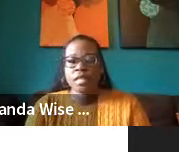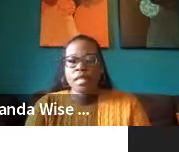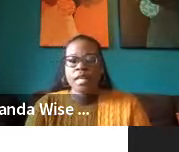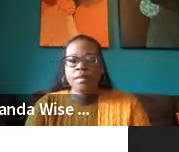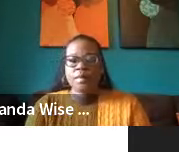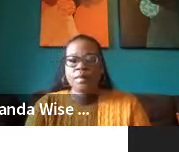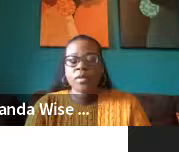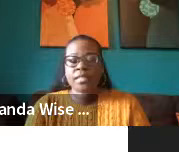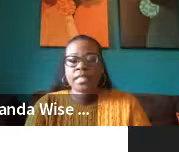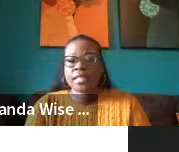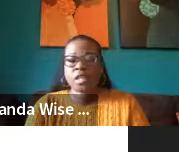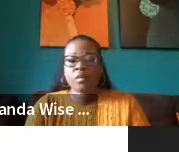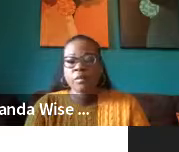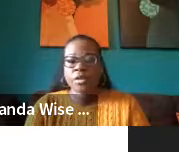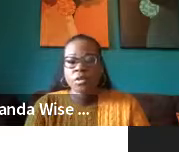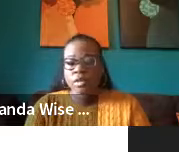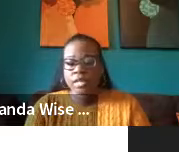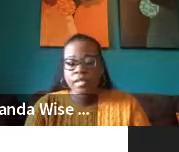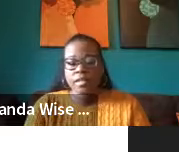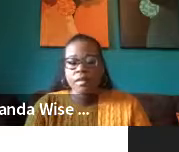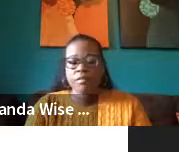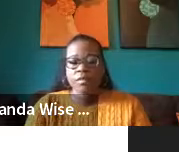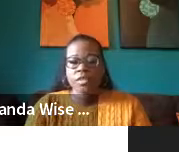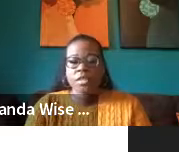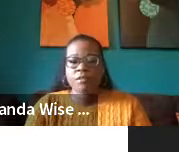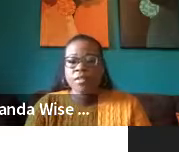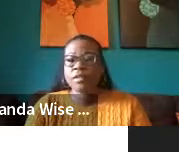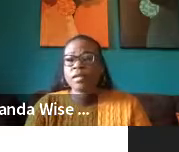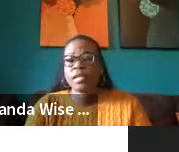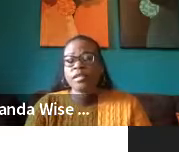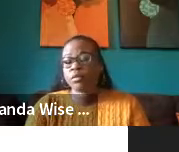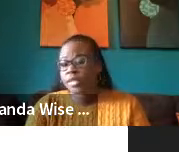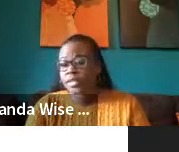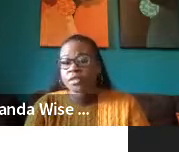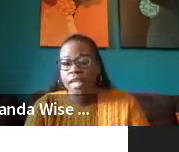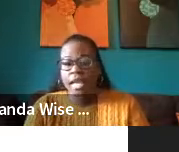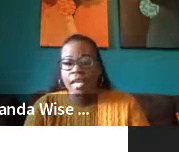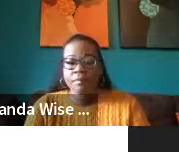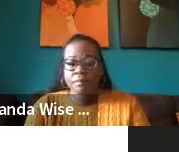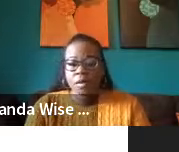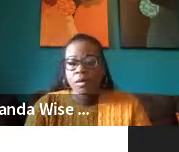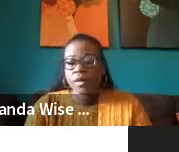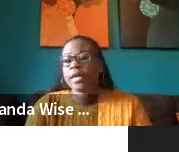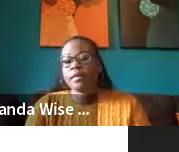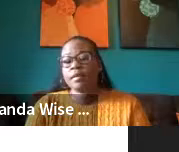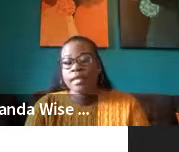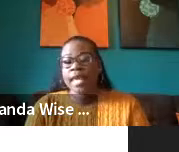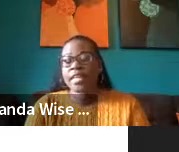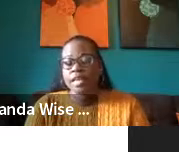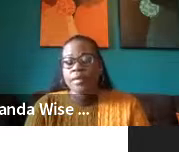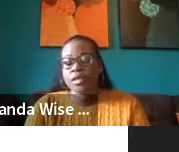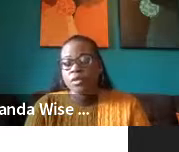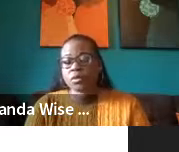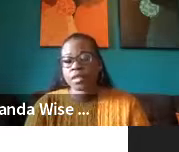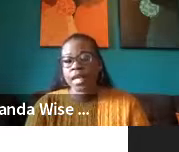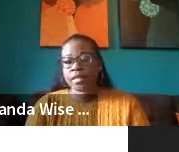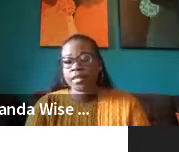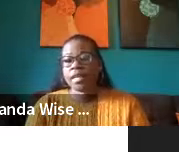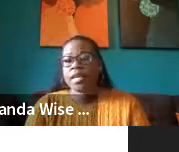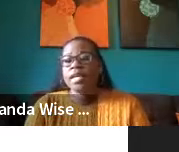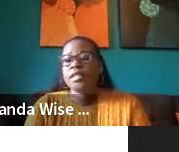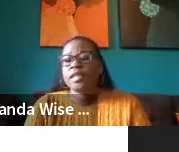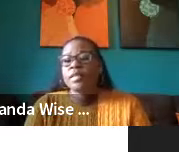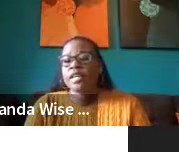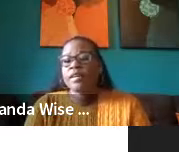folks. Some of the ones that I saw when we're Googling, folks in your field is ResearchGate, ORCID, Academia, Google